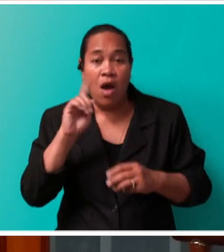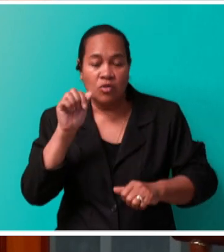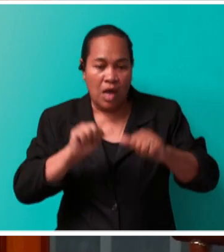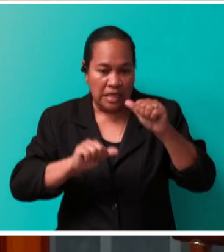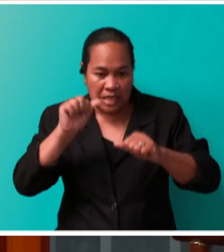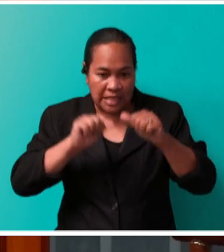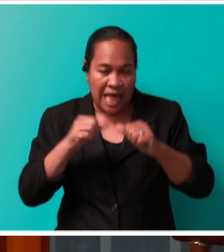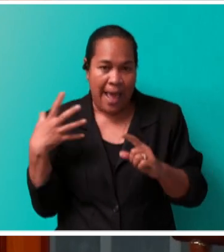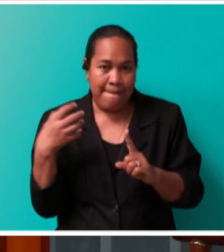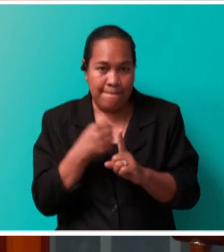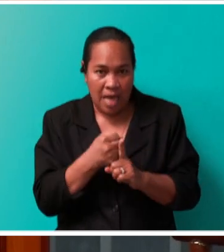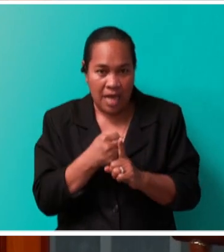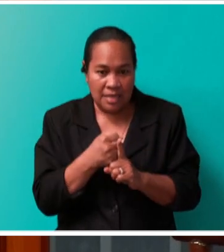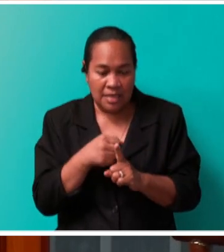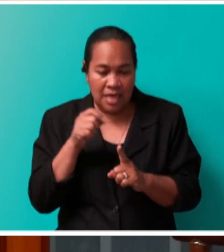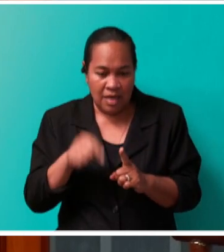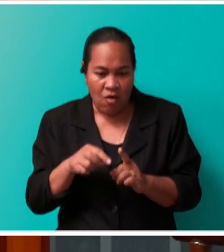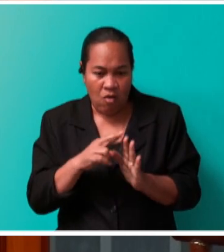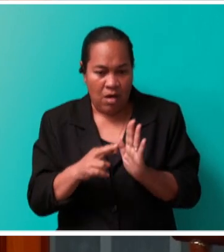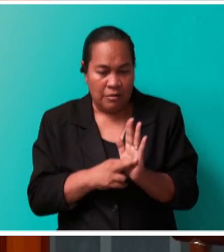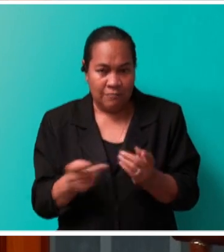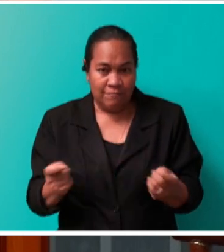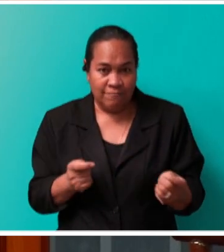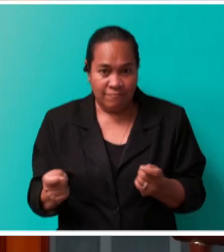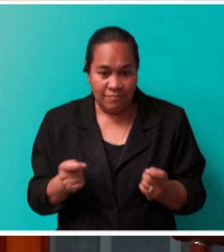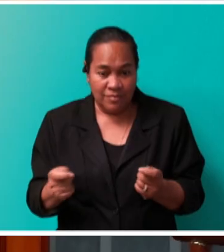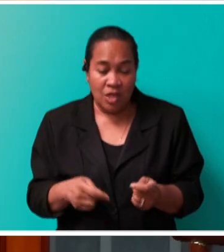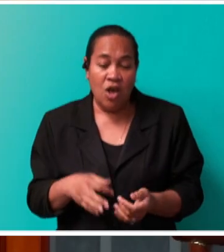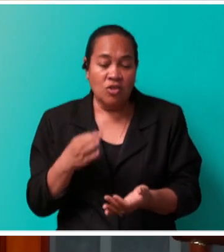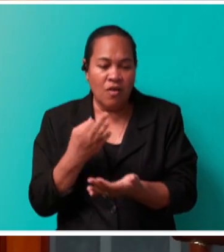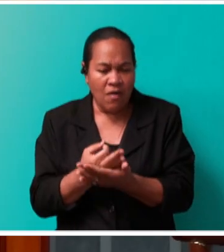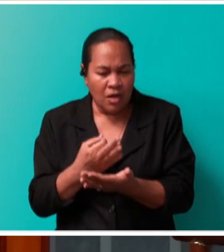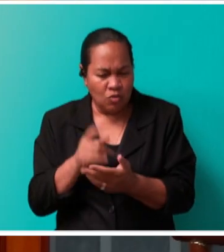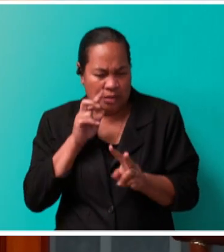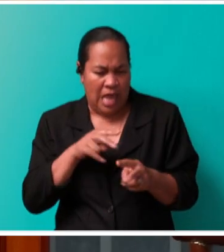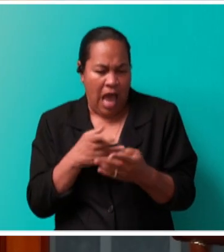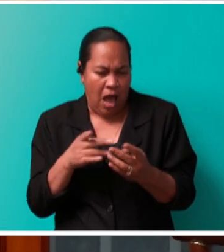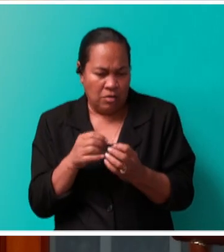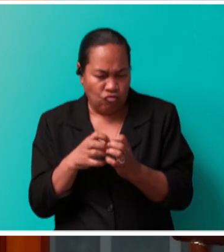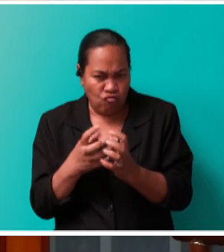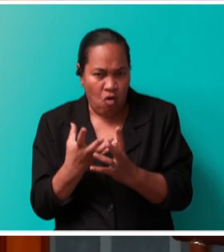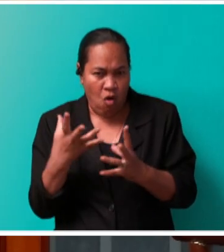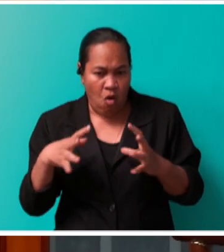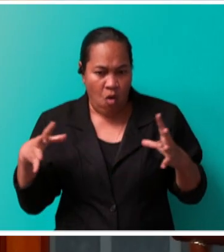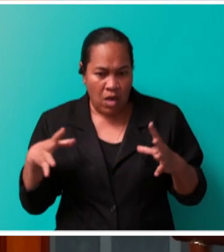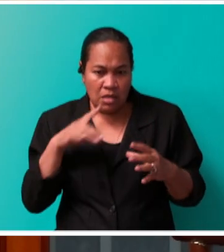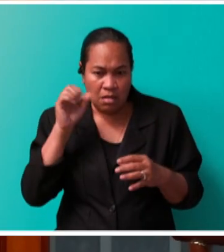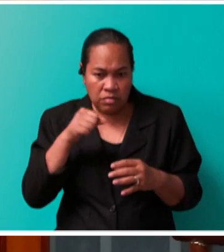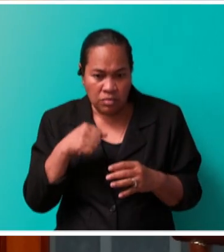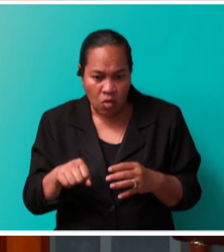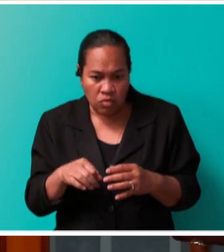impact of the regulatory environment, the fund's appetite, and national capacity to enable the